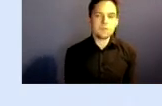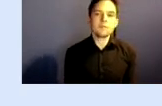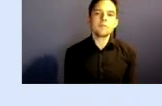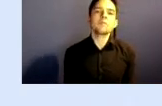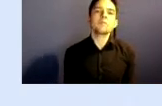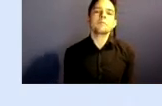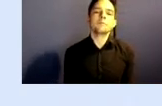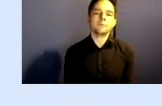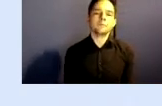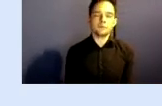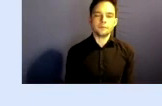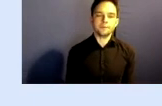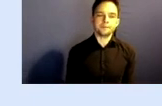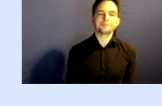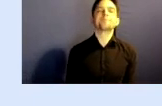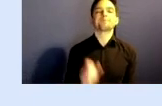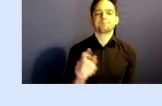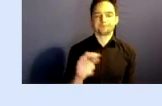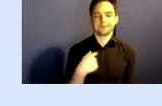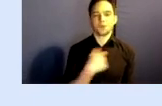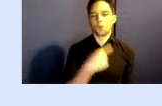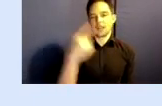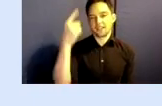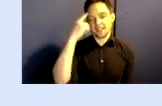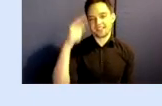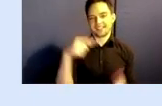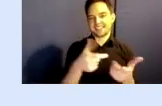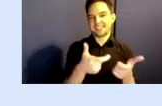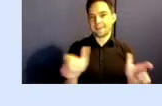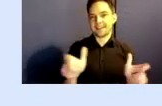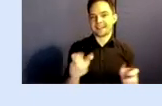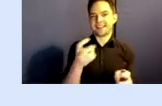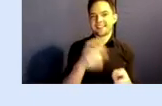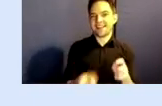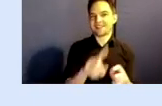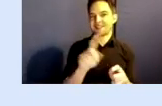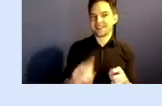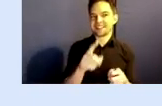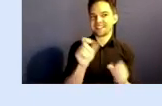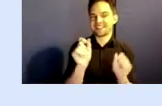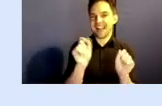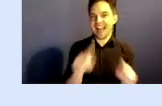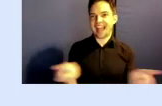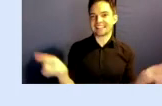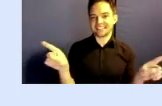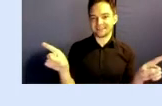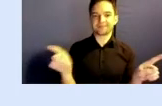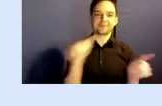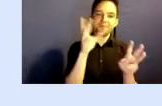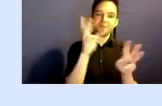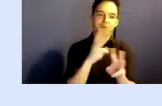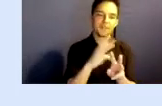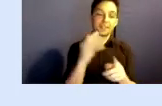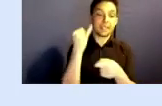Okay, so we did think that this is a big, tough question to ask. So not to worry, if